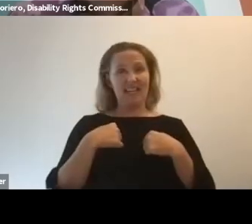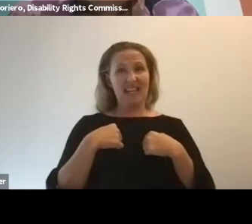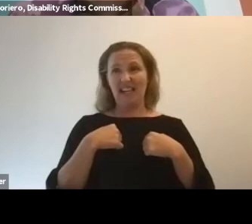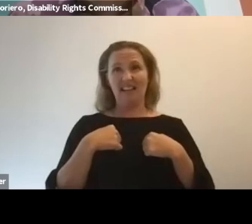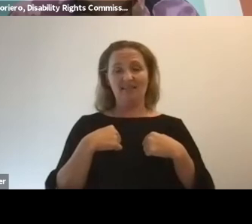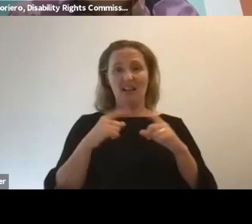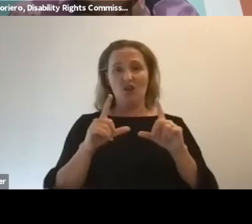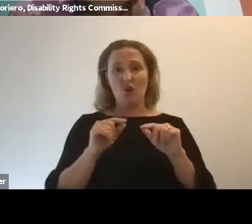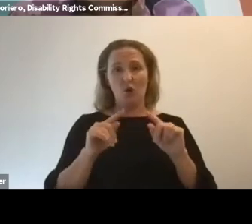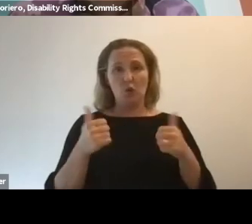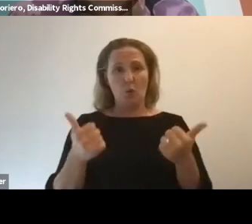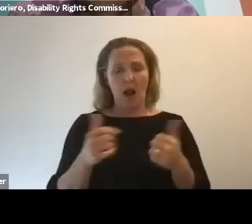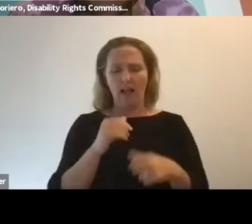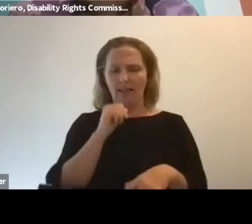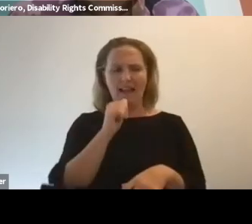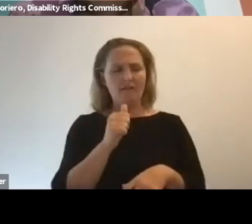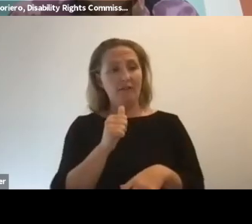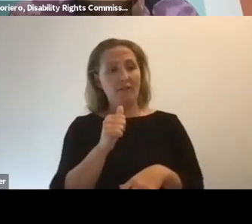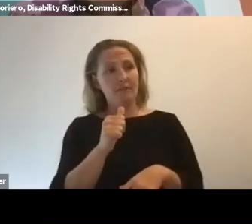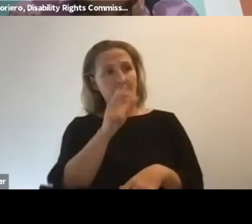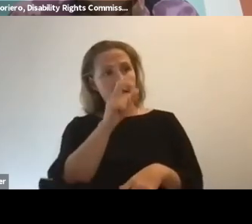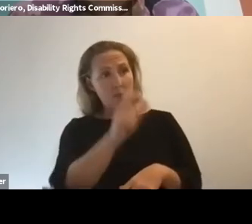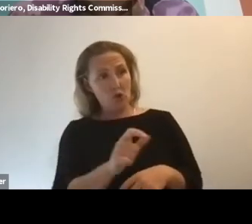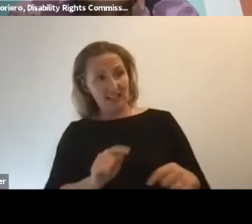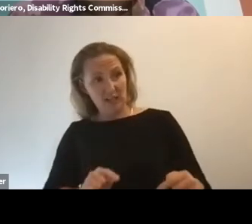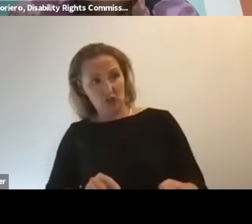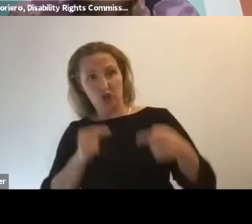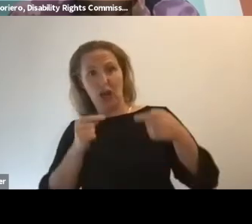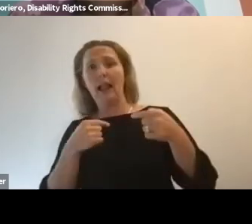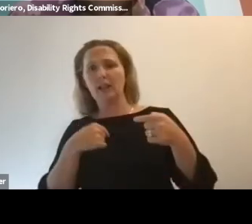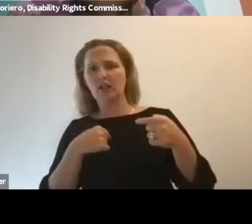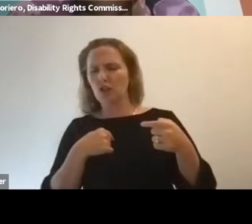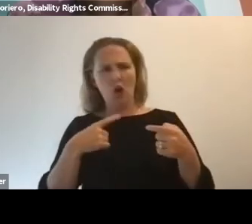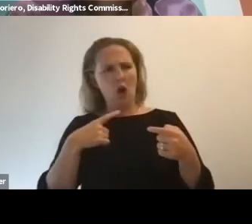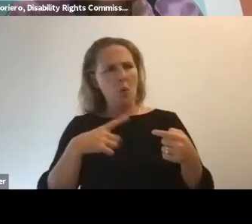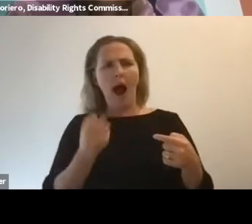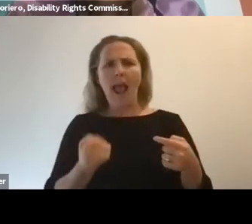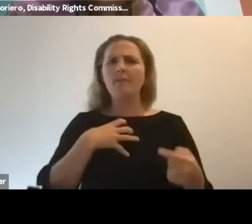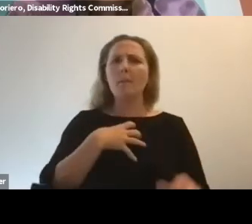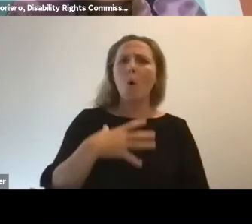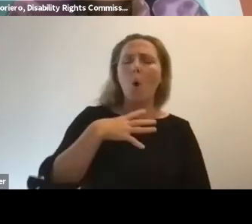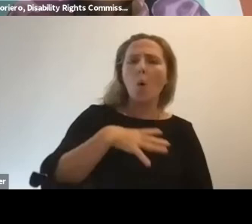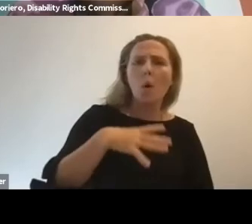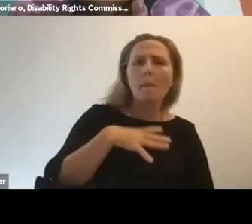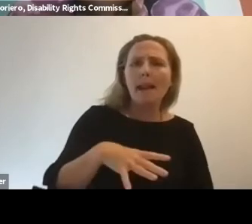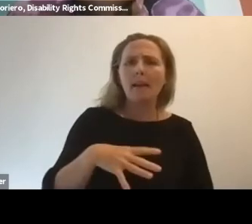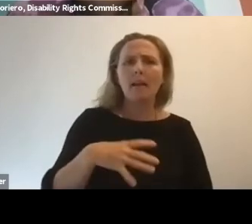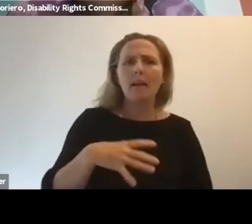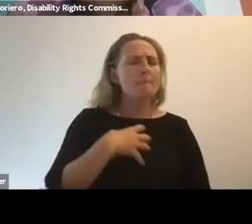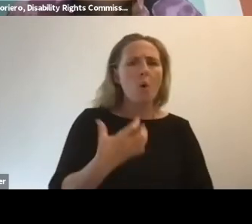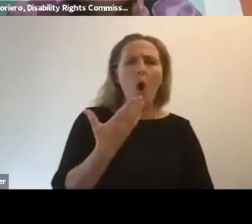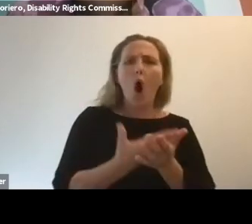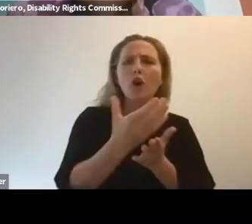does have a bit of a challenge around why we might have more women on a course than men or invite more women to something than men,